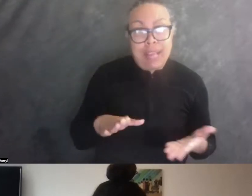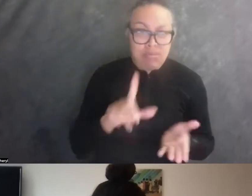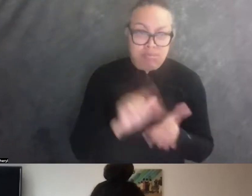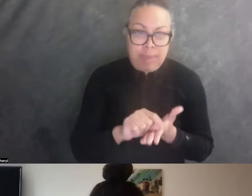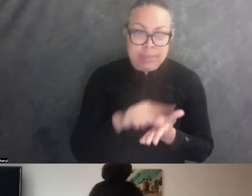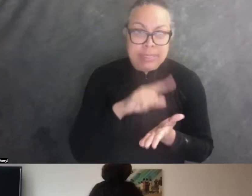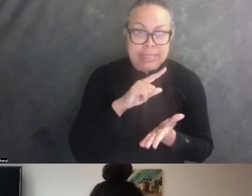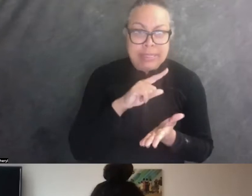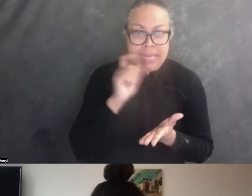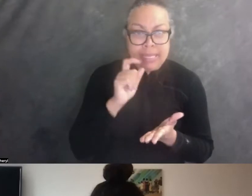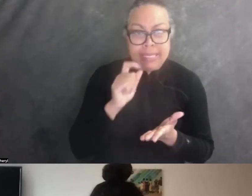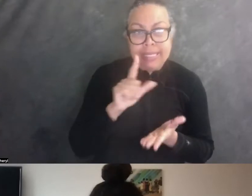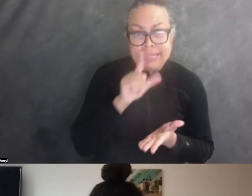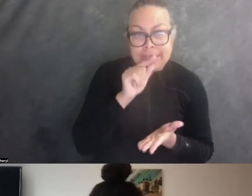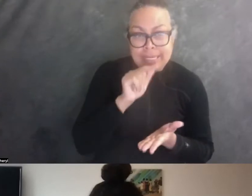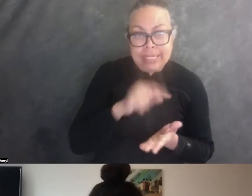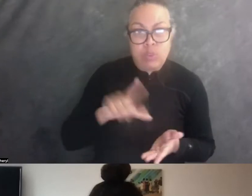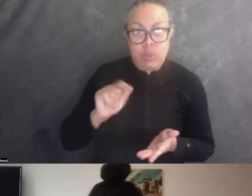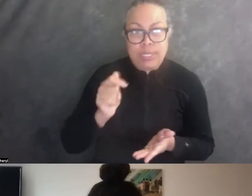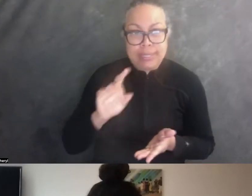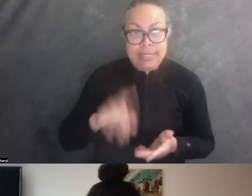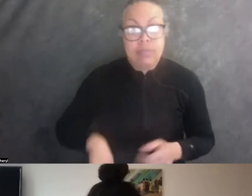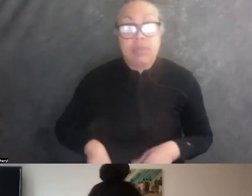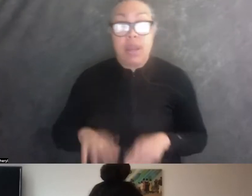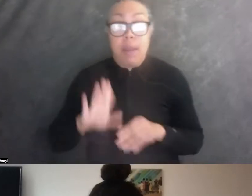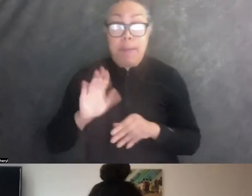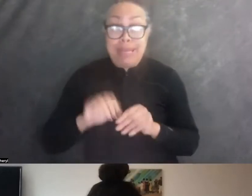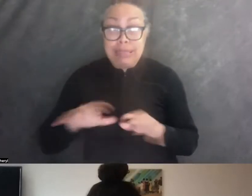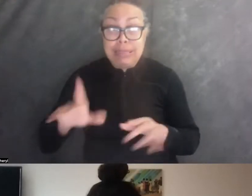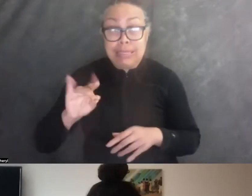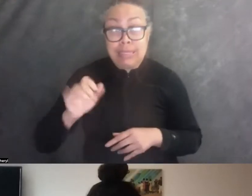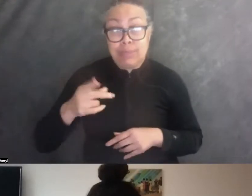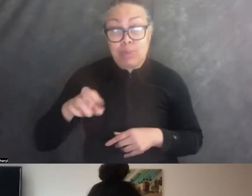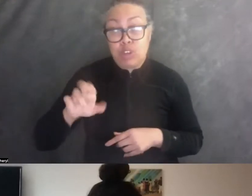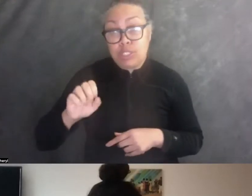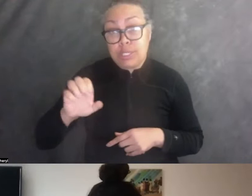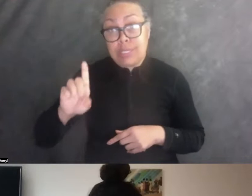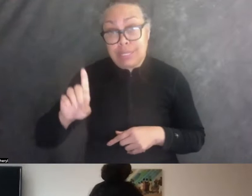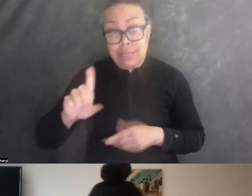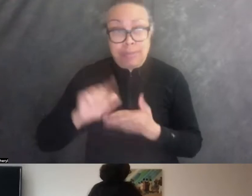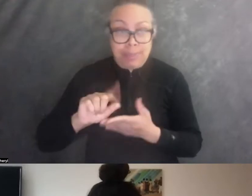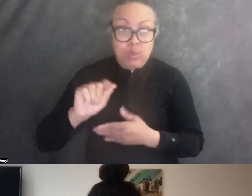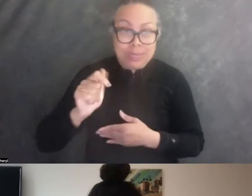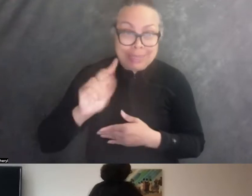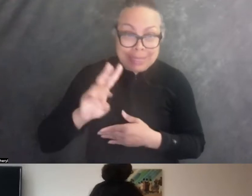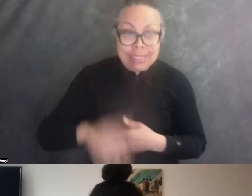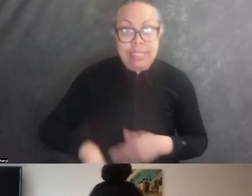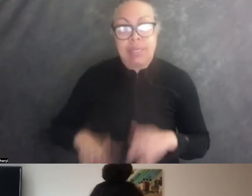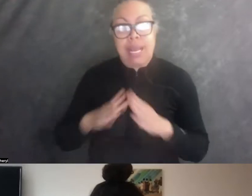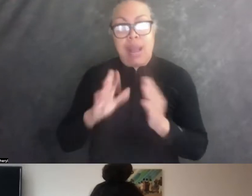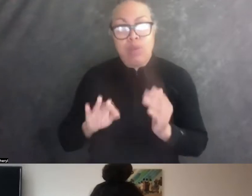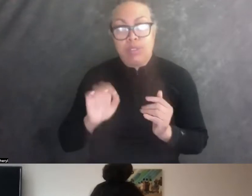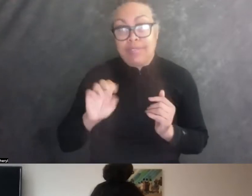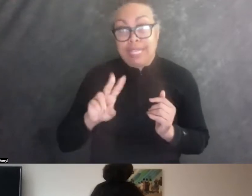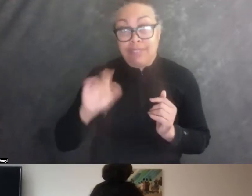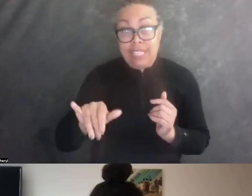Being Dispersed, which is on Future Poem and came out in 2016. House Envy of All the World, which came out on the Factory School Press